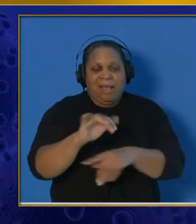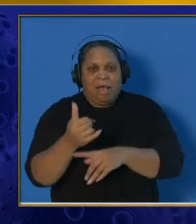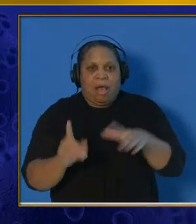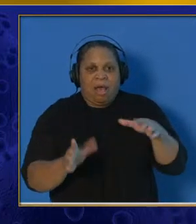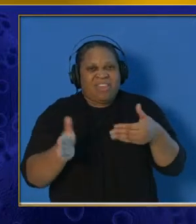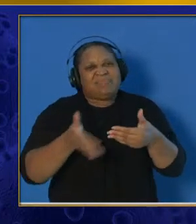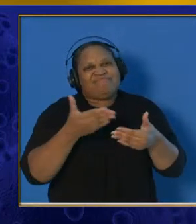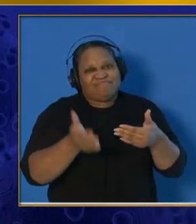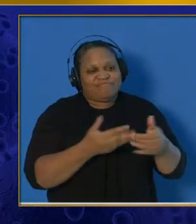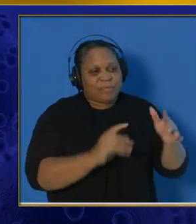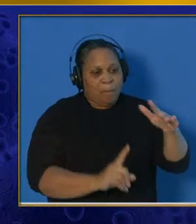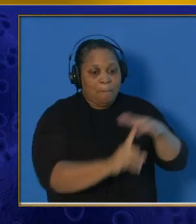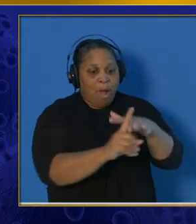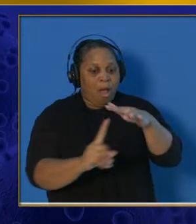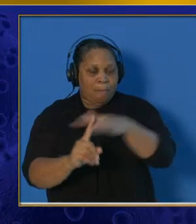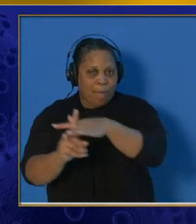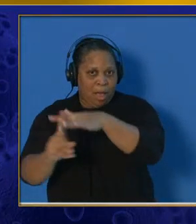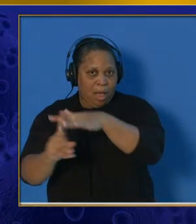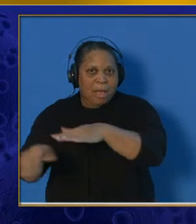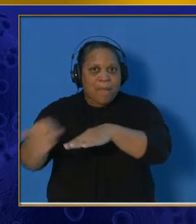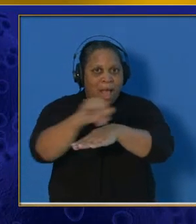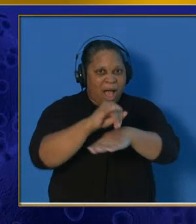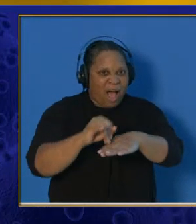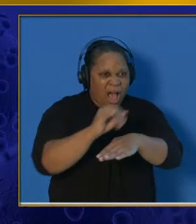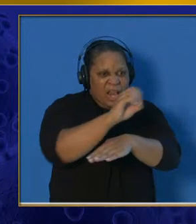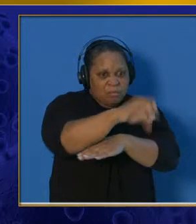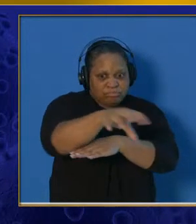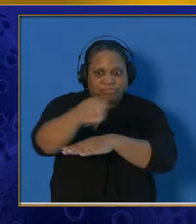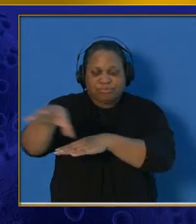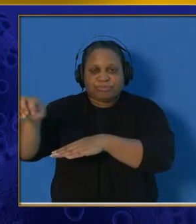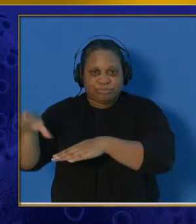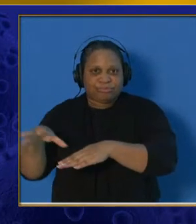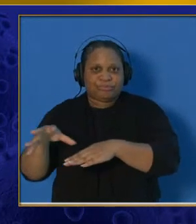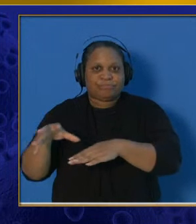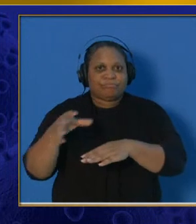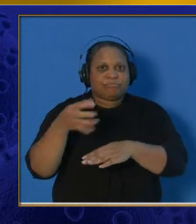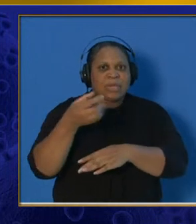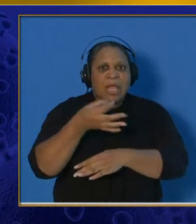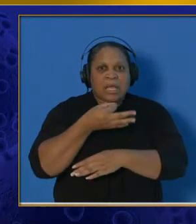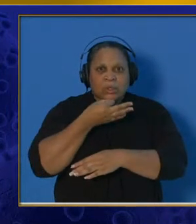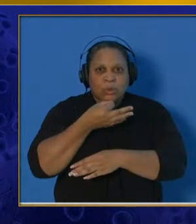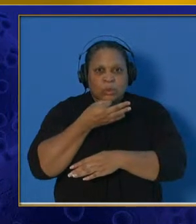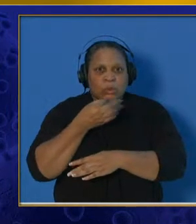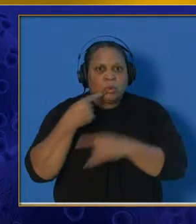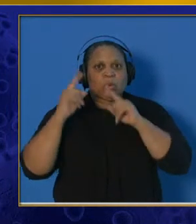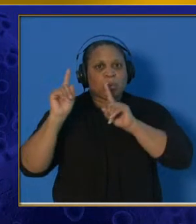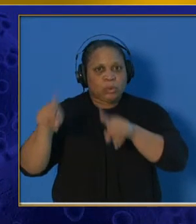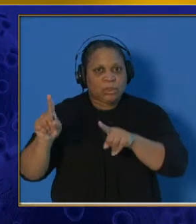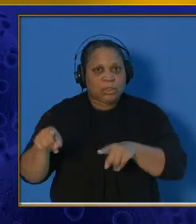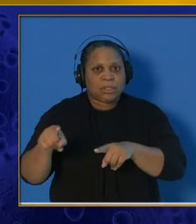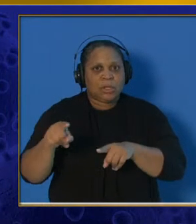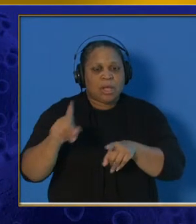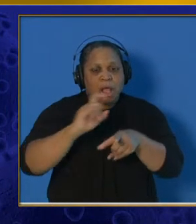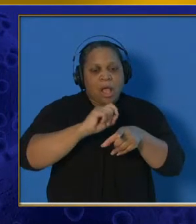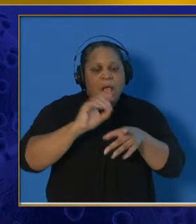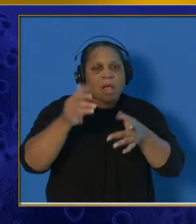pop-up locations around the island will be announced shortly. For more information about pop-up testing, again, you can call